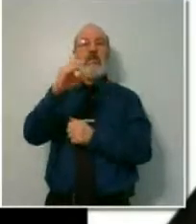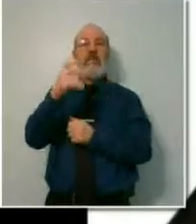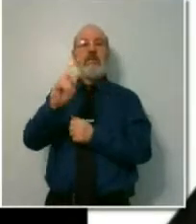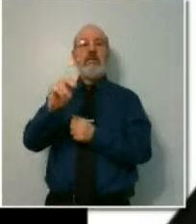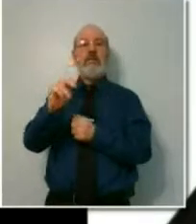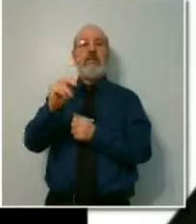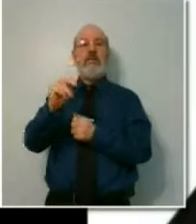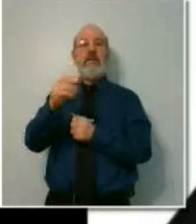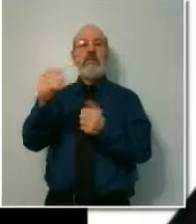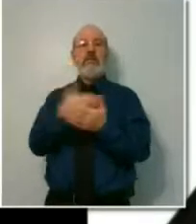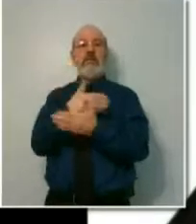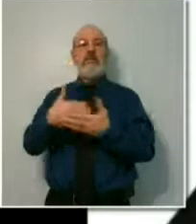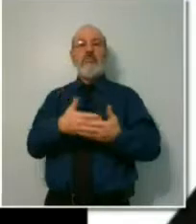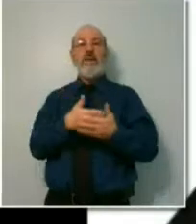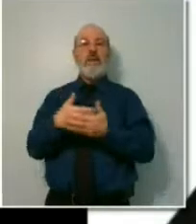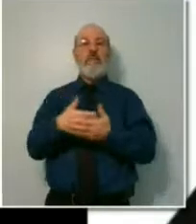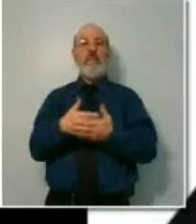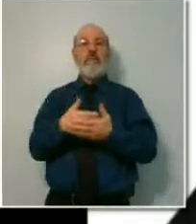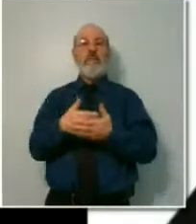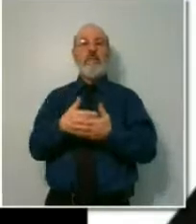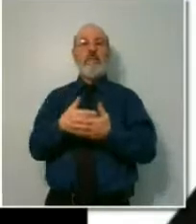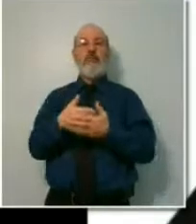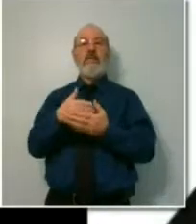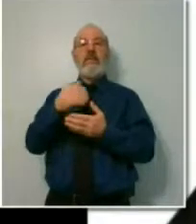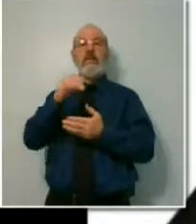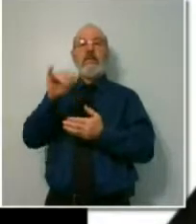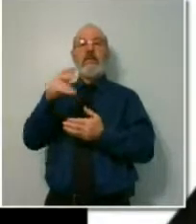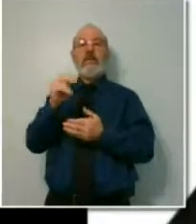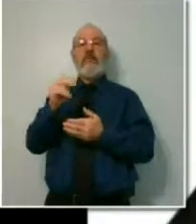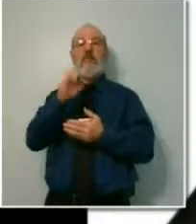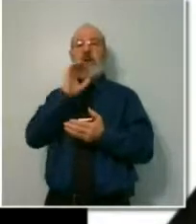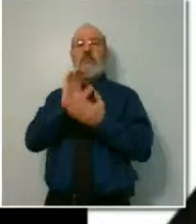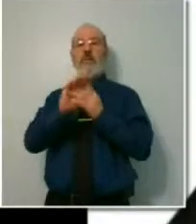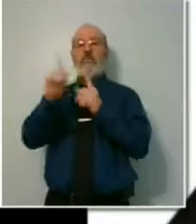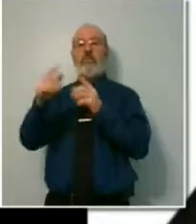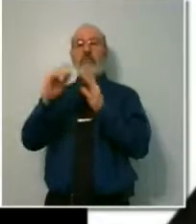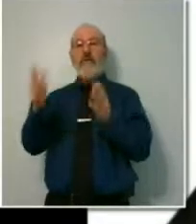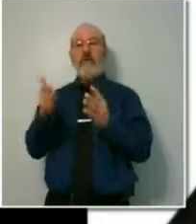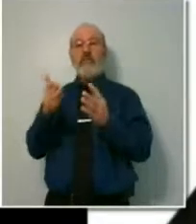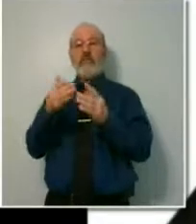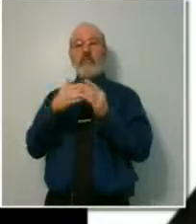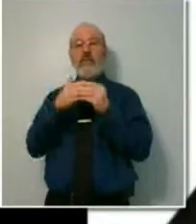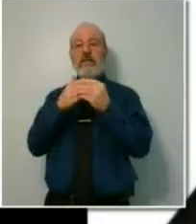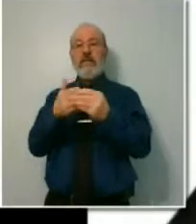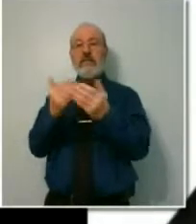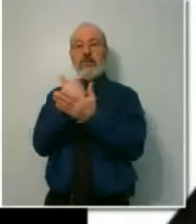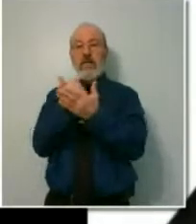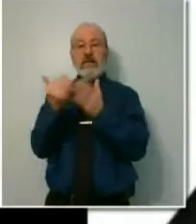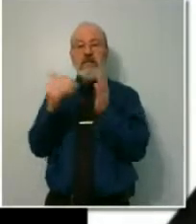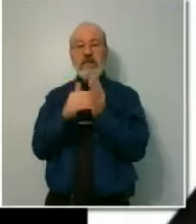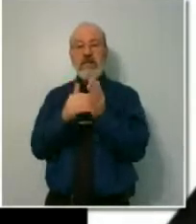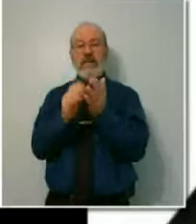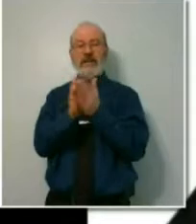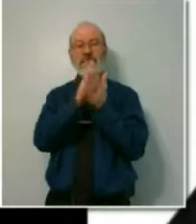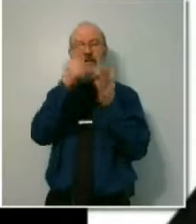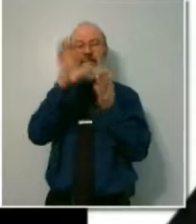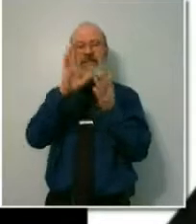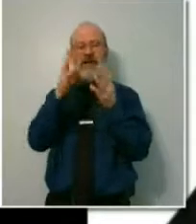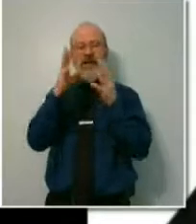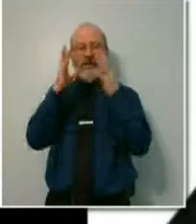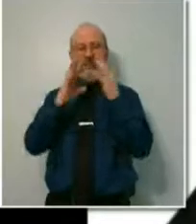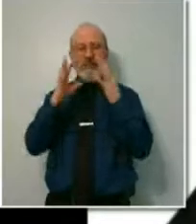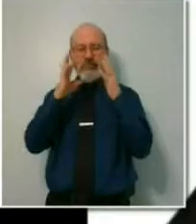In January, Sandra was able to go to her house, take her through the gospel again, and praise God through tears,